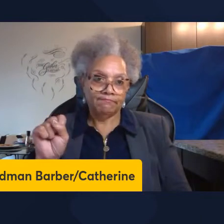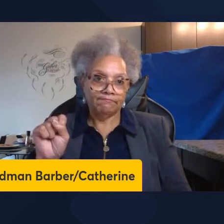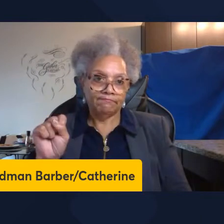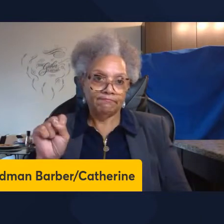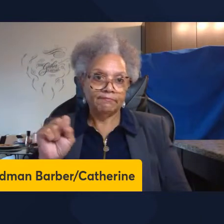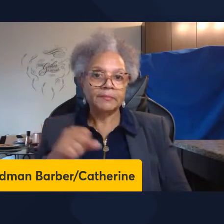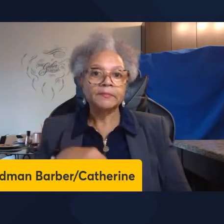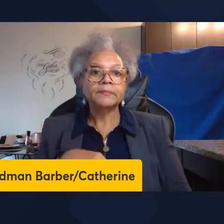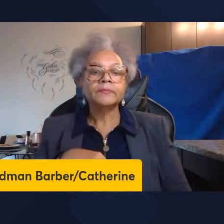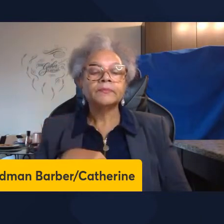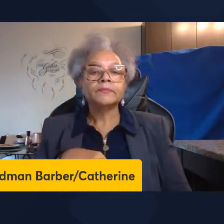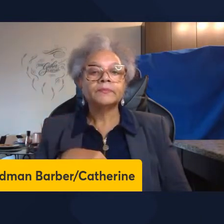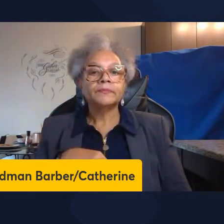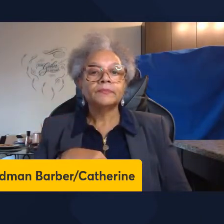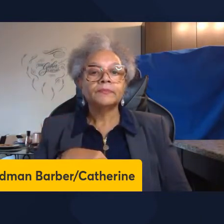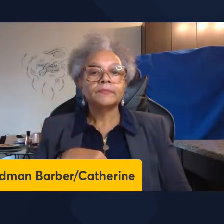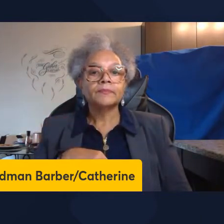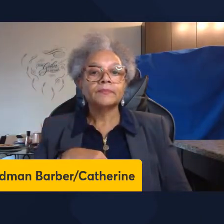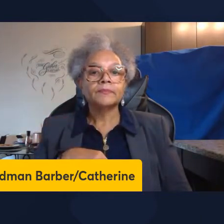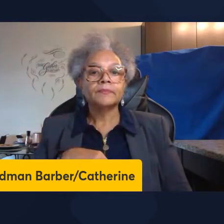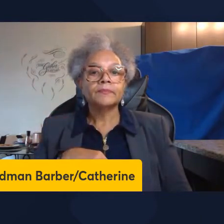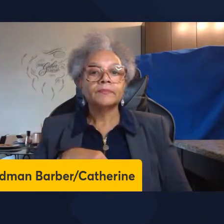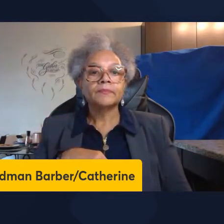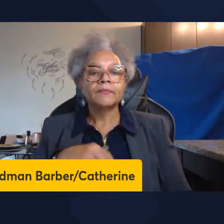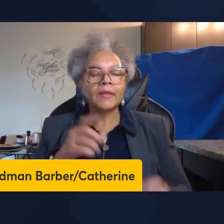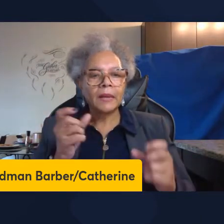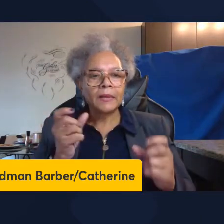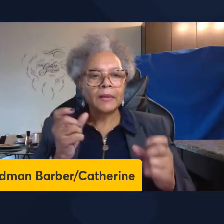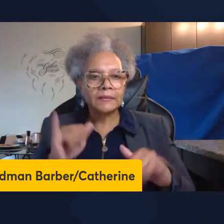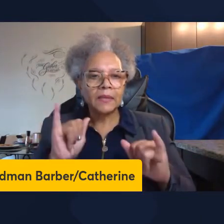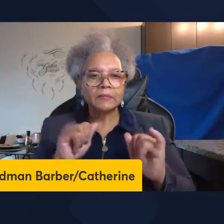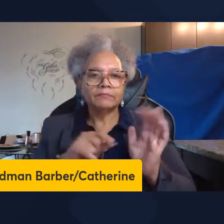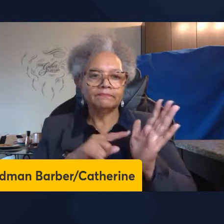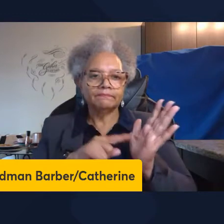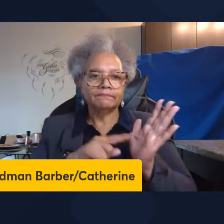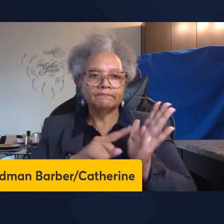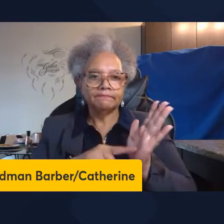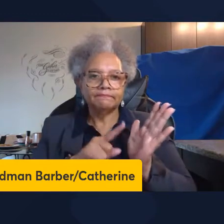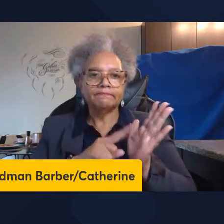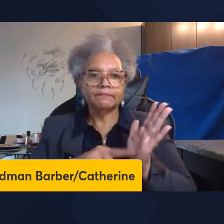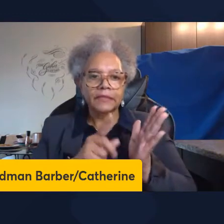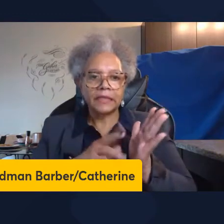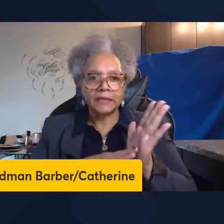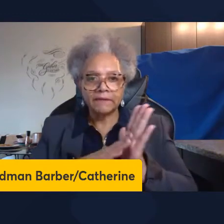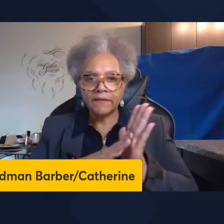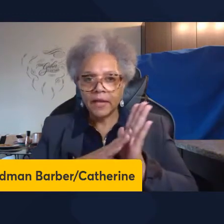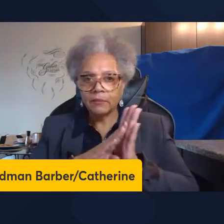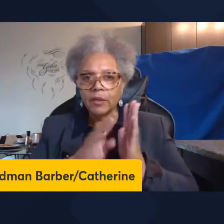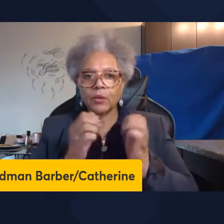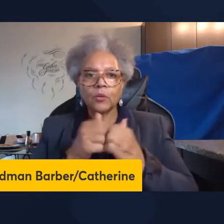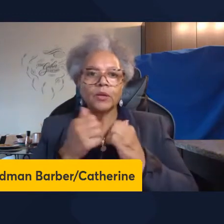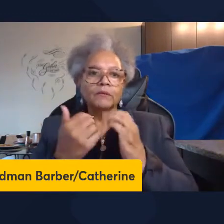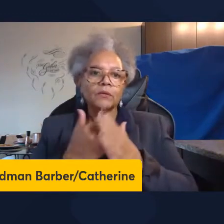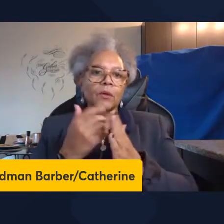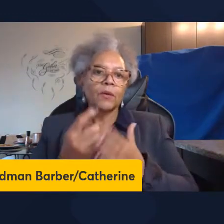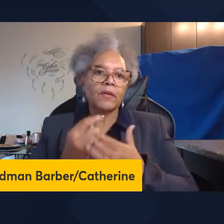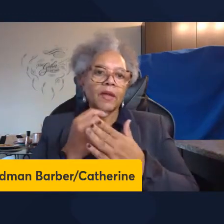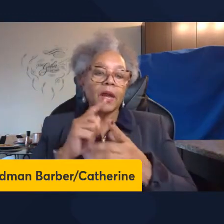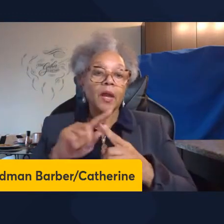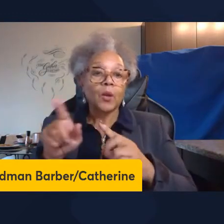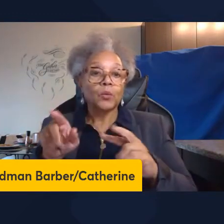This is something that there's a lot of investigation and development of new therapies. And when you look